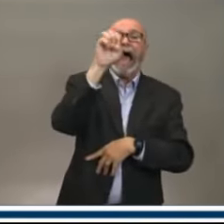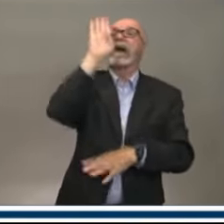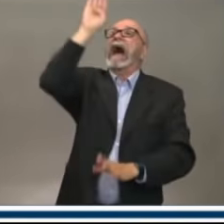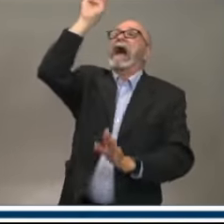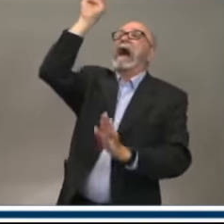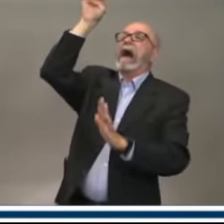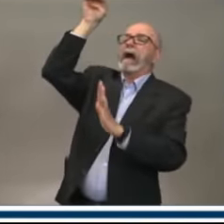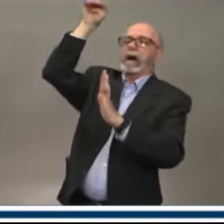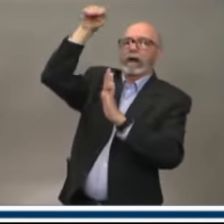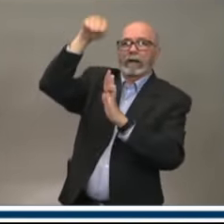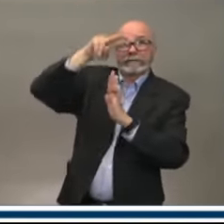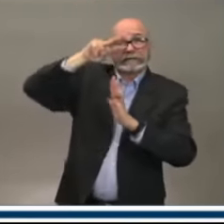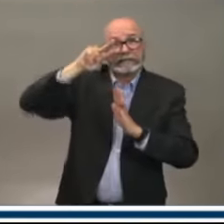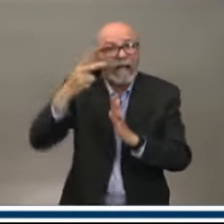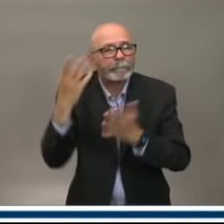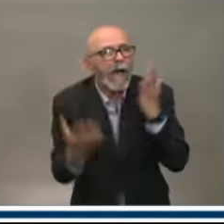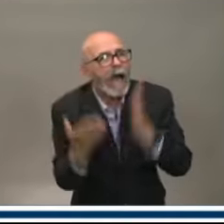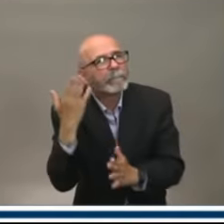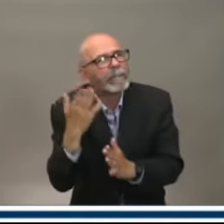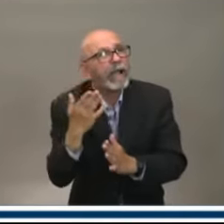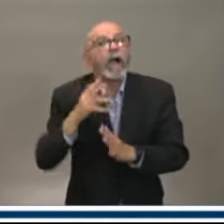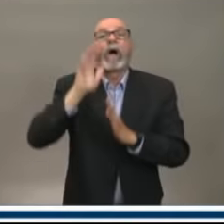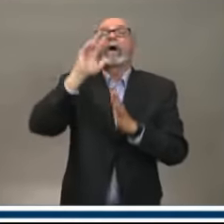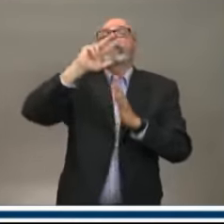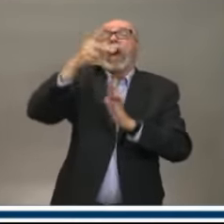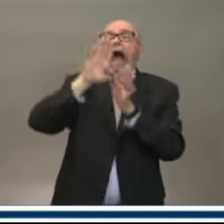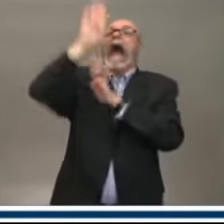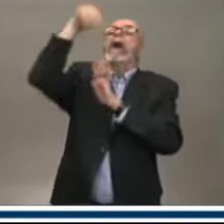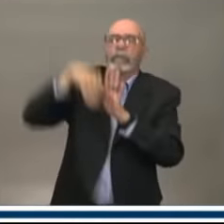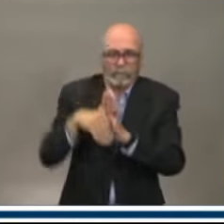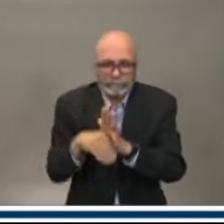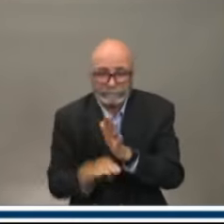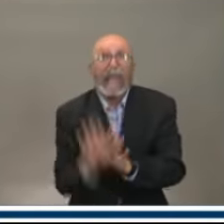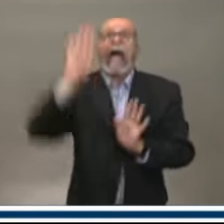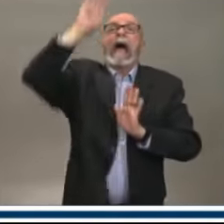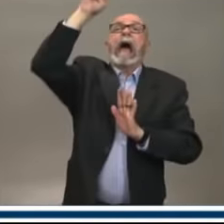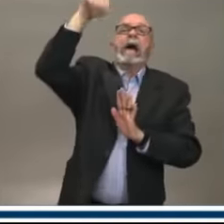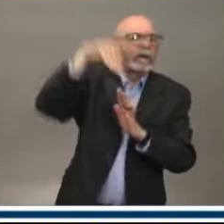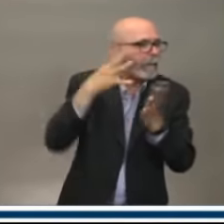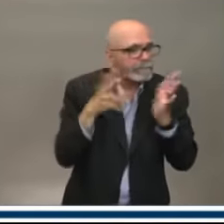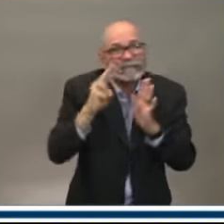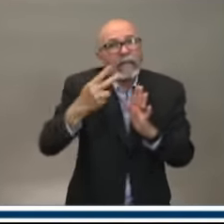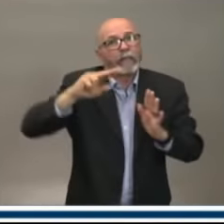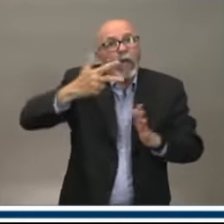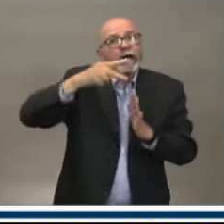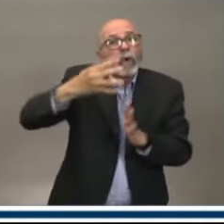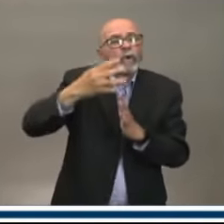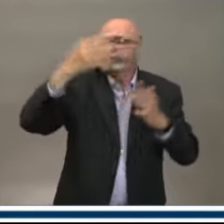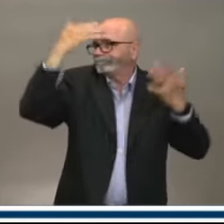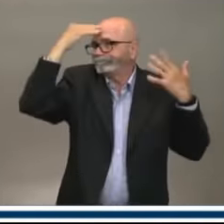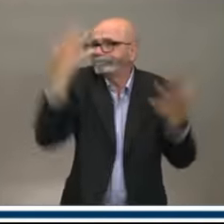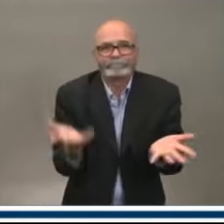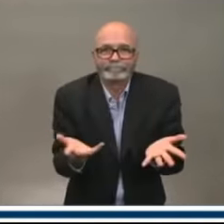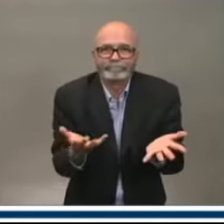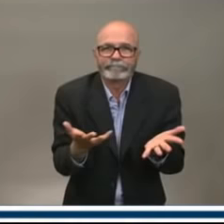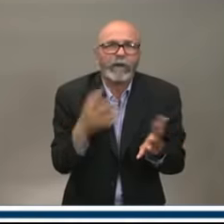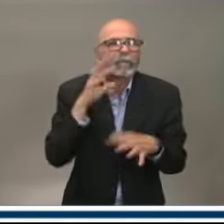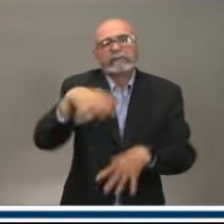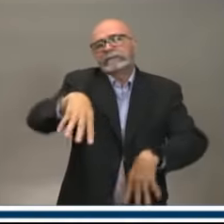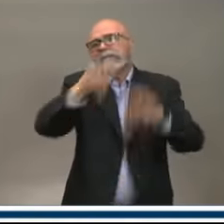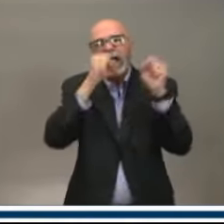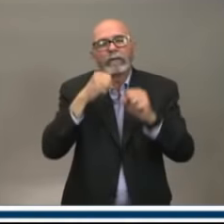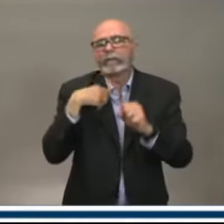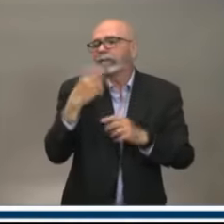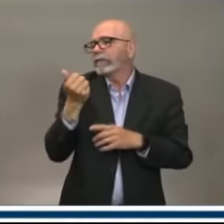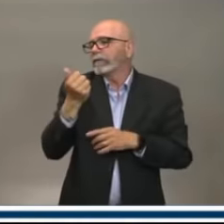12 to 18 month till we finally get enough immunity in the population that we stabilize around COVID-19. Throughout